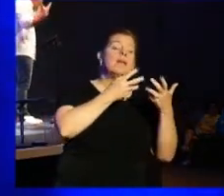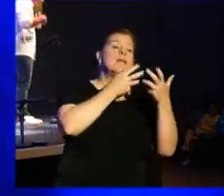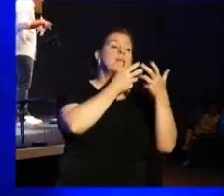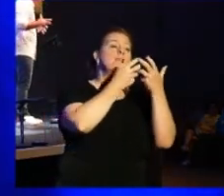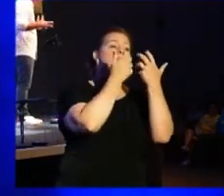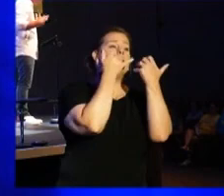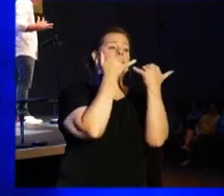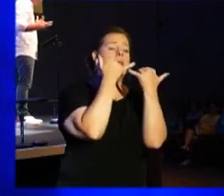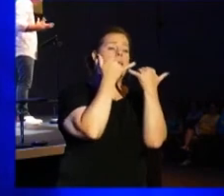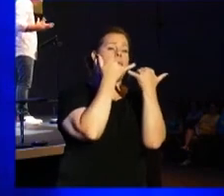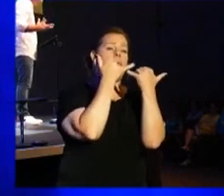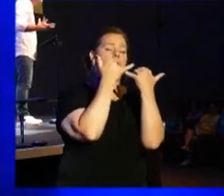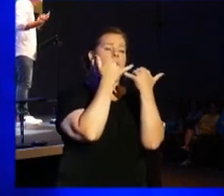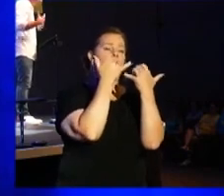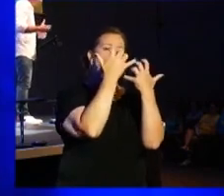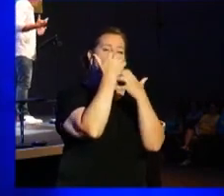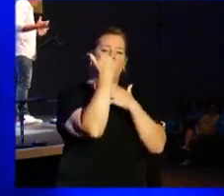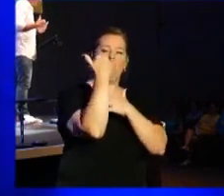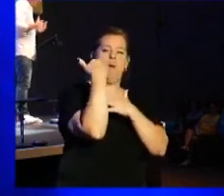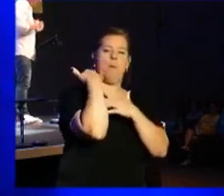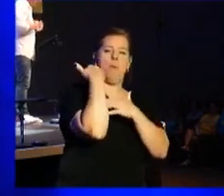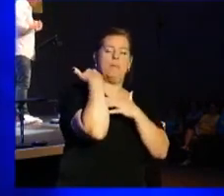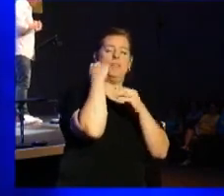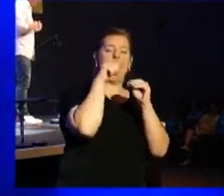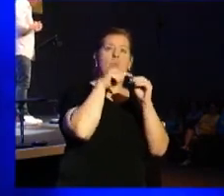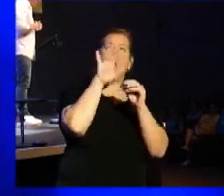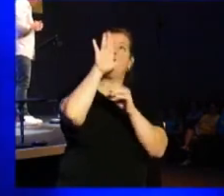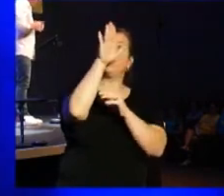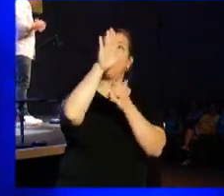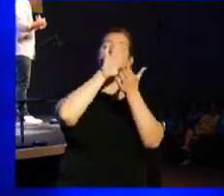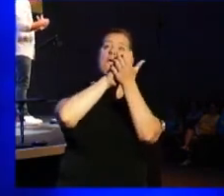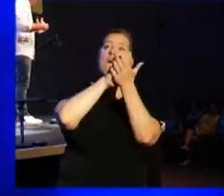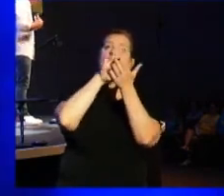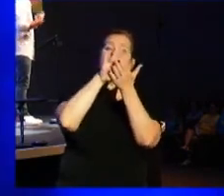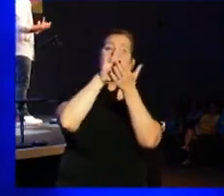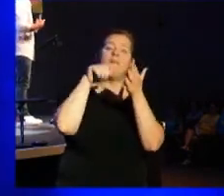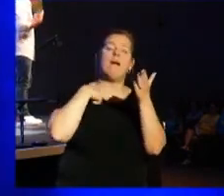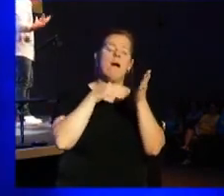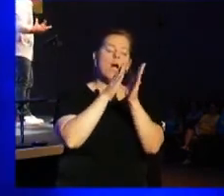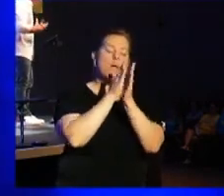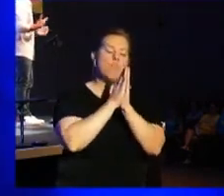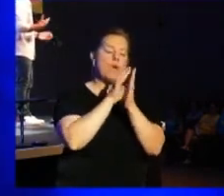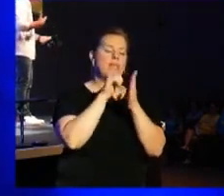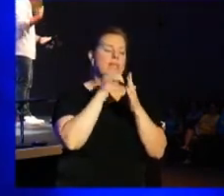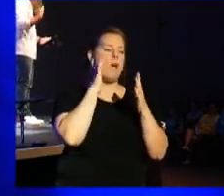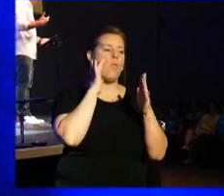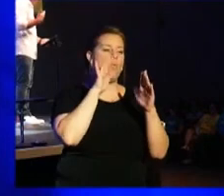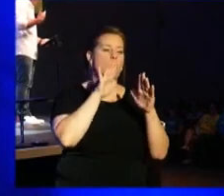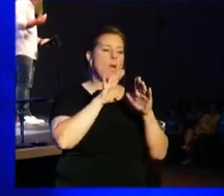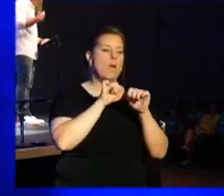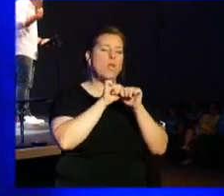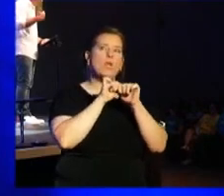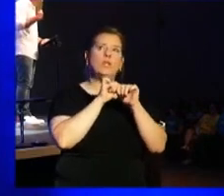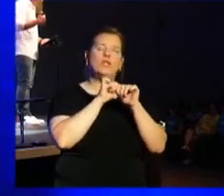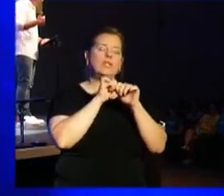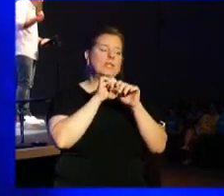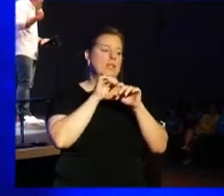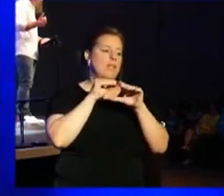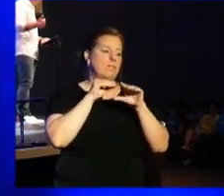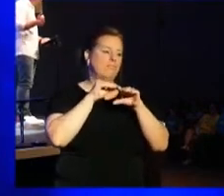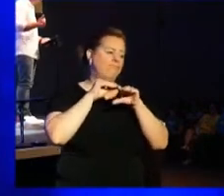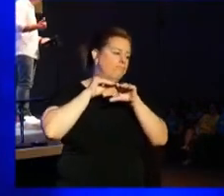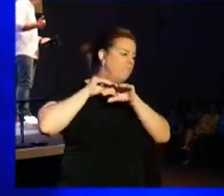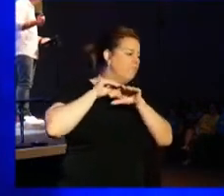just remind ourselves of the kindness of the Lord, I pray that that would overflow into the way that we go out